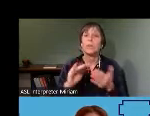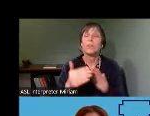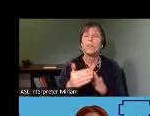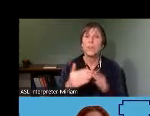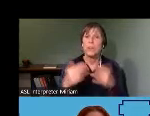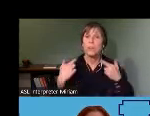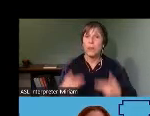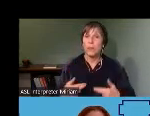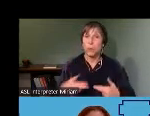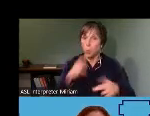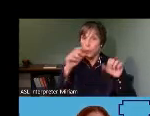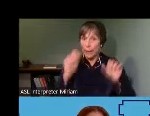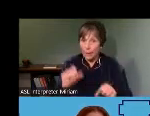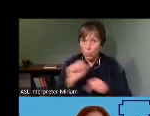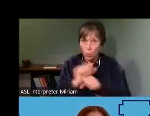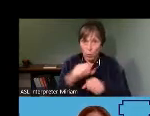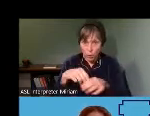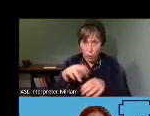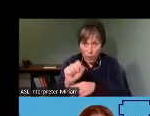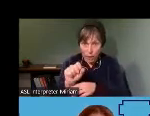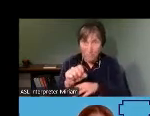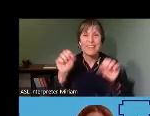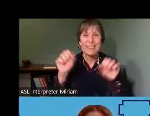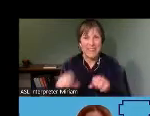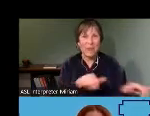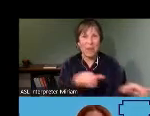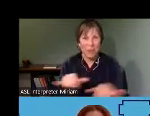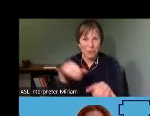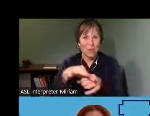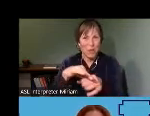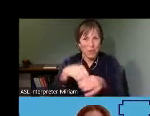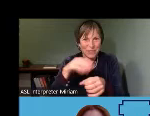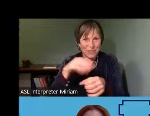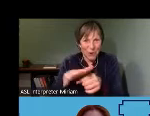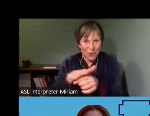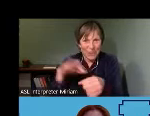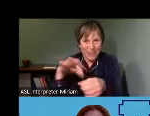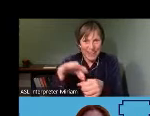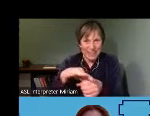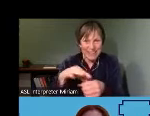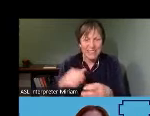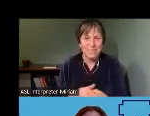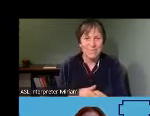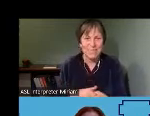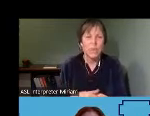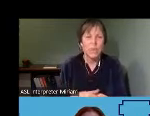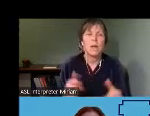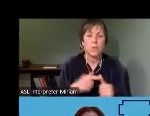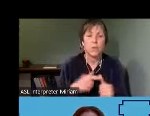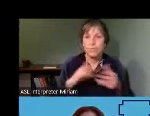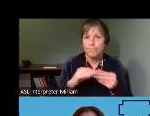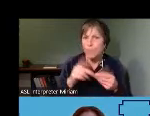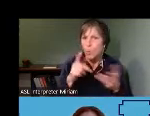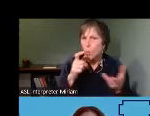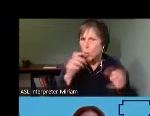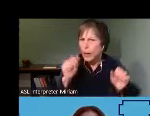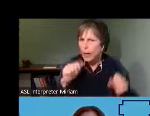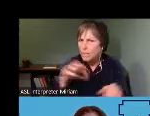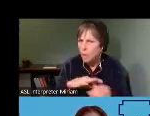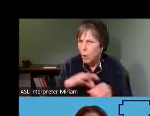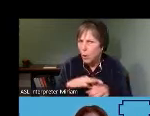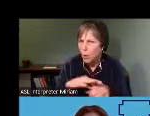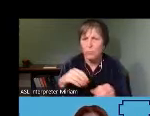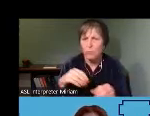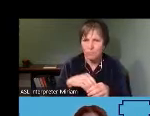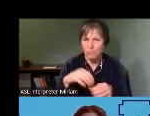united states to be eligible to vote in local elections and just to go over the groups who will be able to vote in local elections